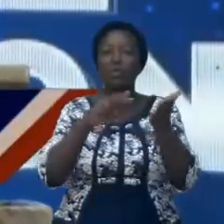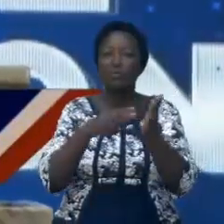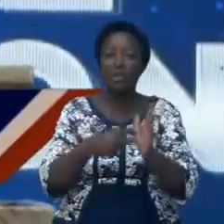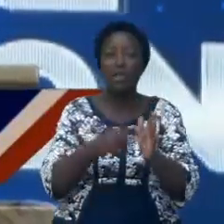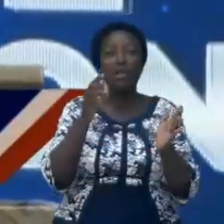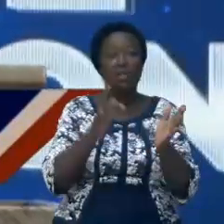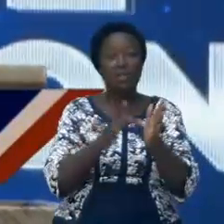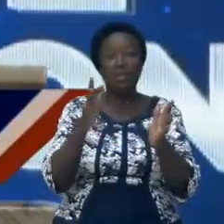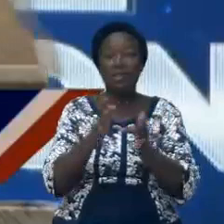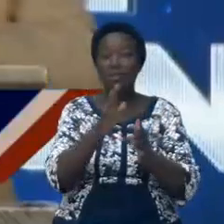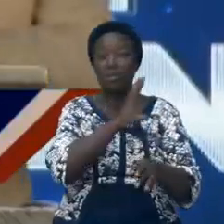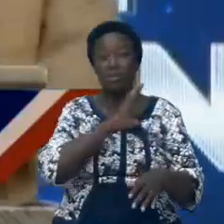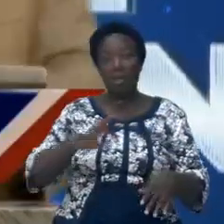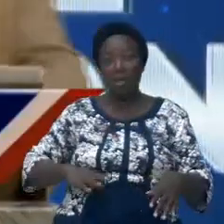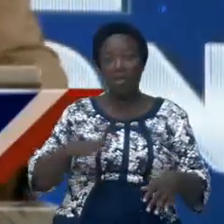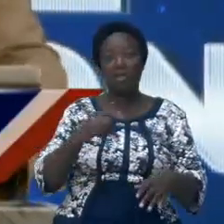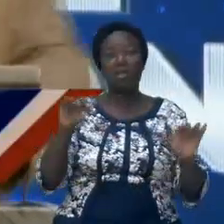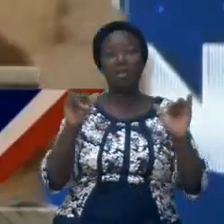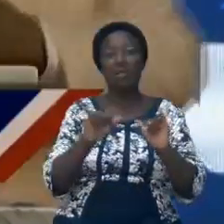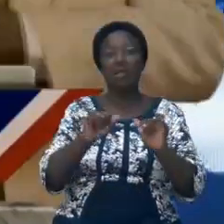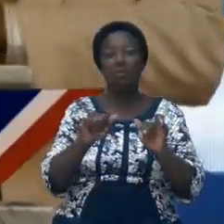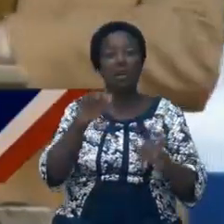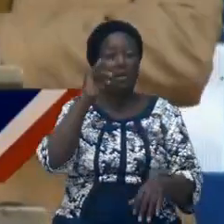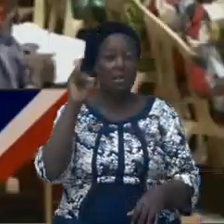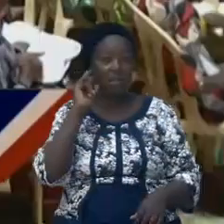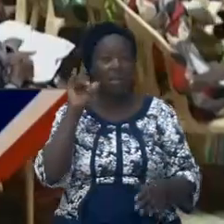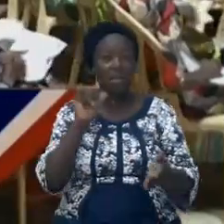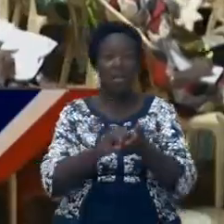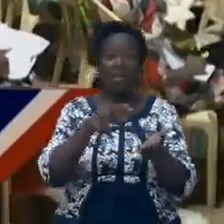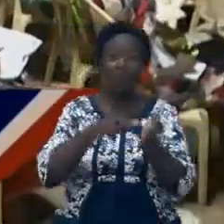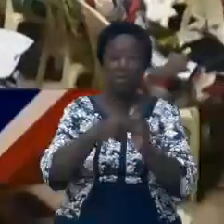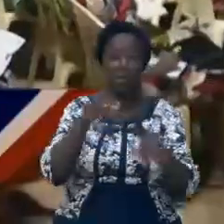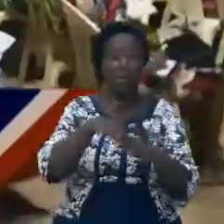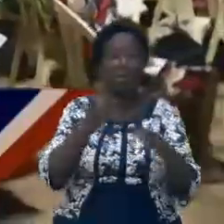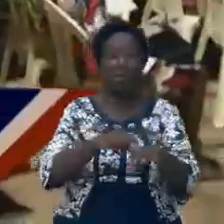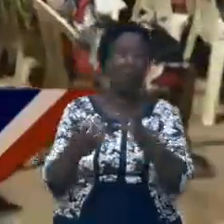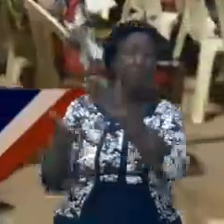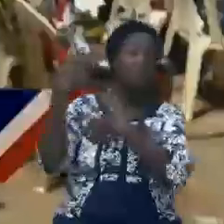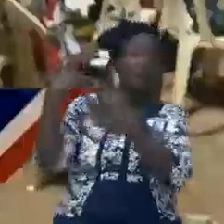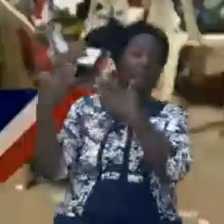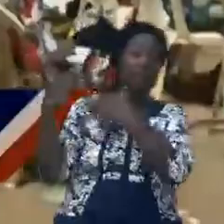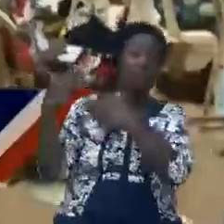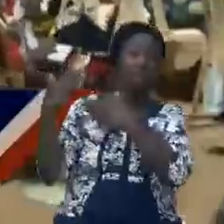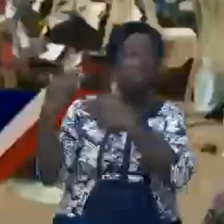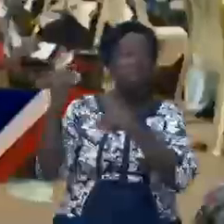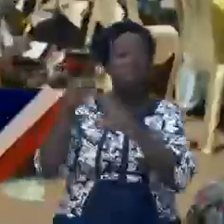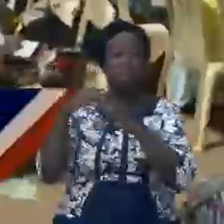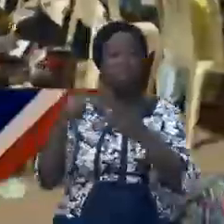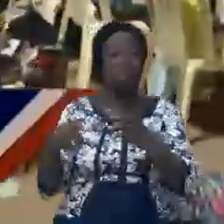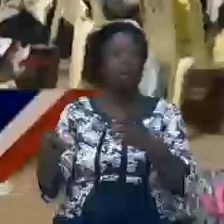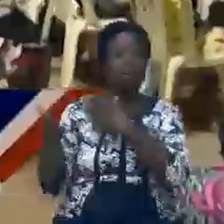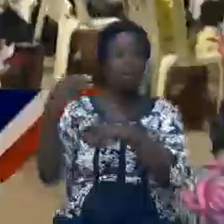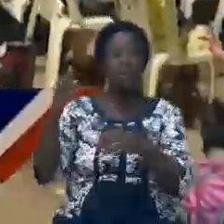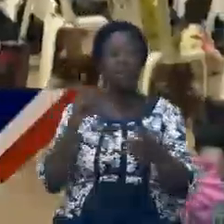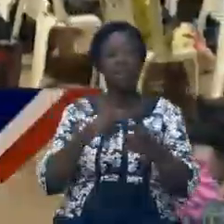mean? Jesus Christ, the same, yesterday, that means in the